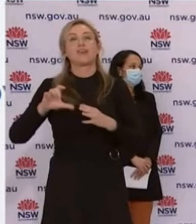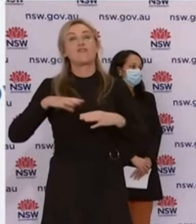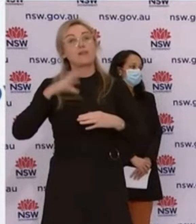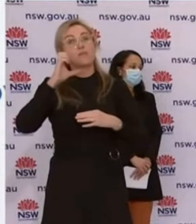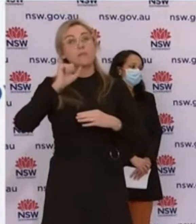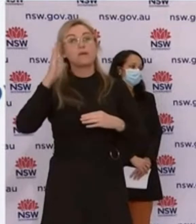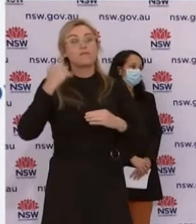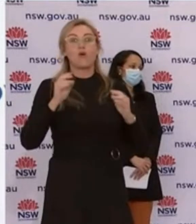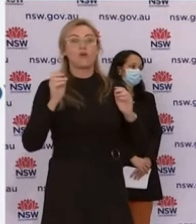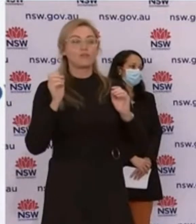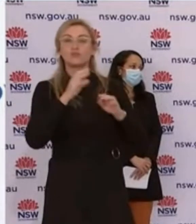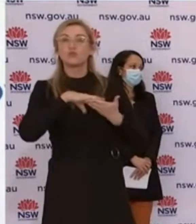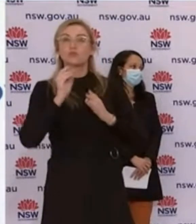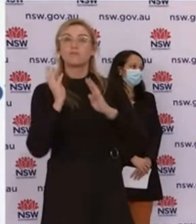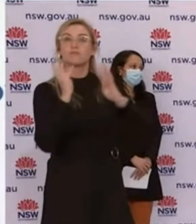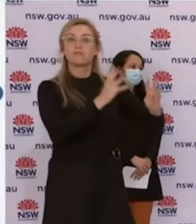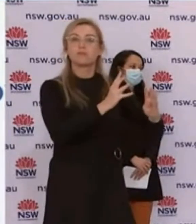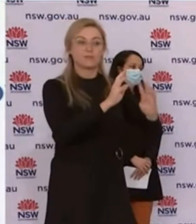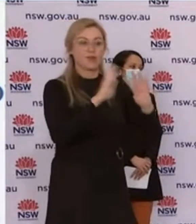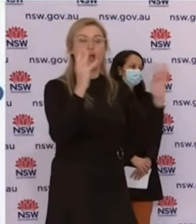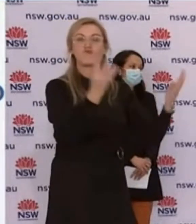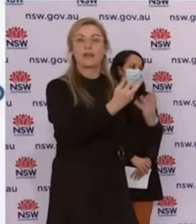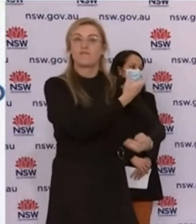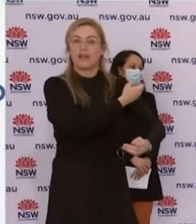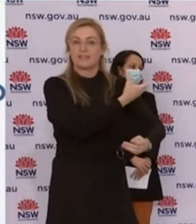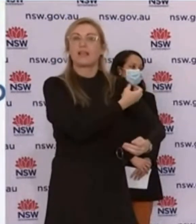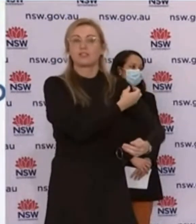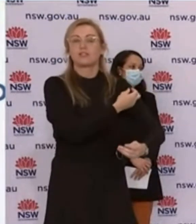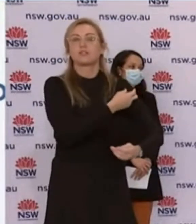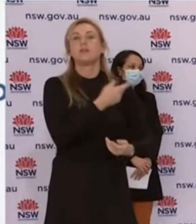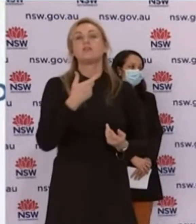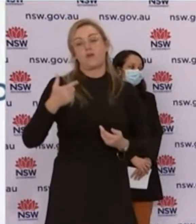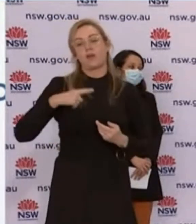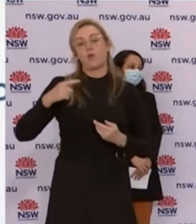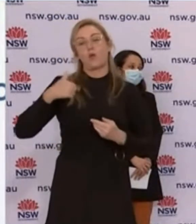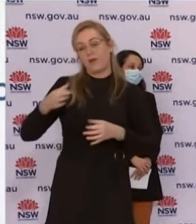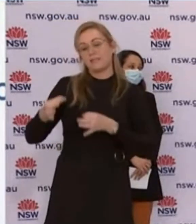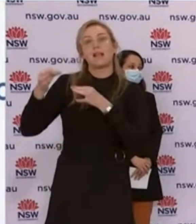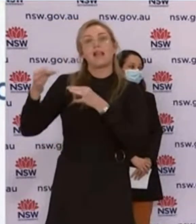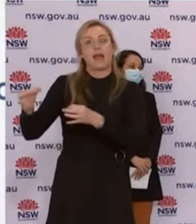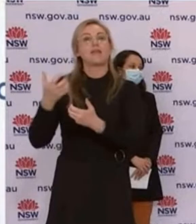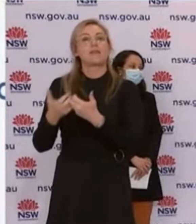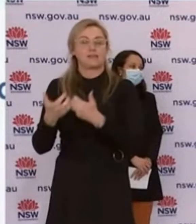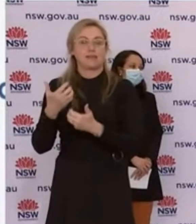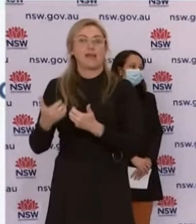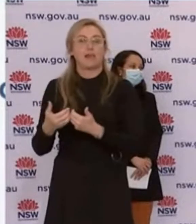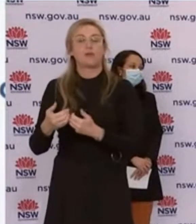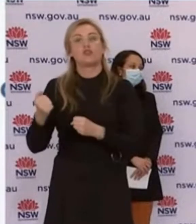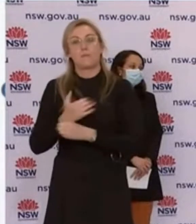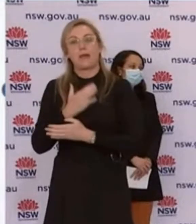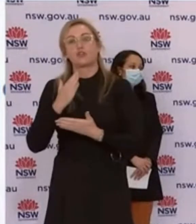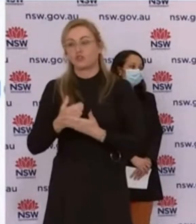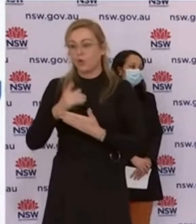vaccinated by the time those exams are scheduled, and indeed part of the consideration to delay those exams by a few weeks was to make sure that we